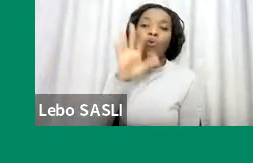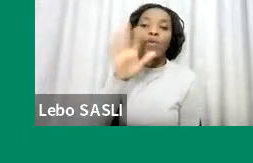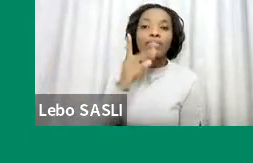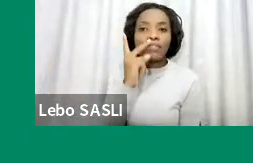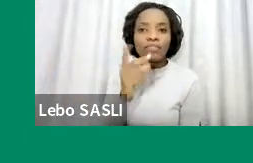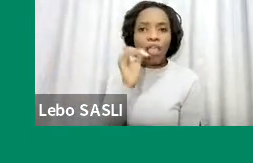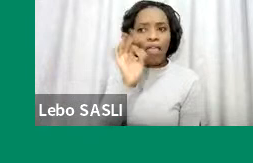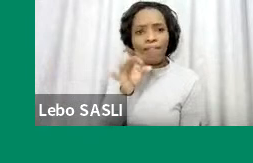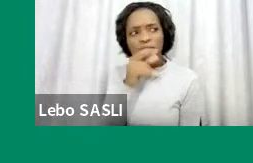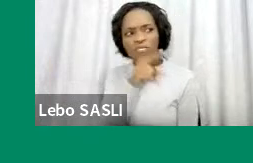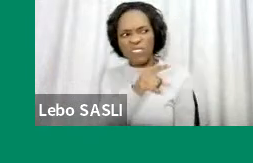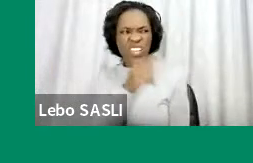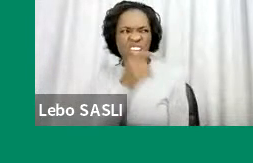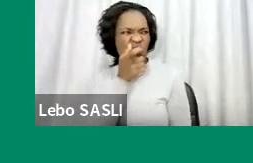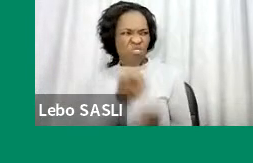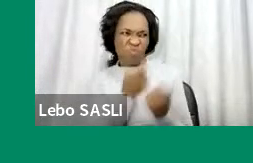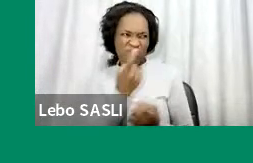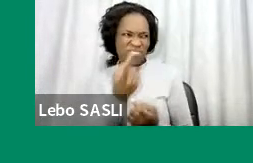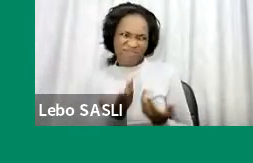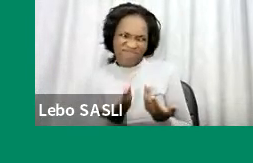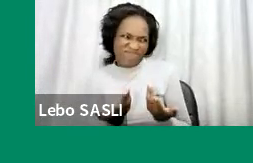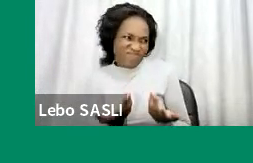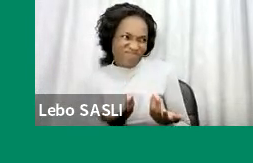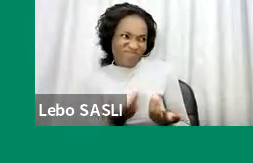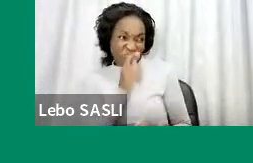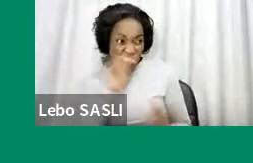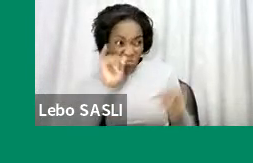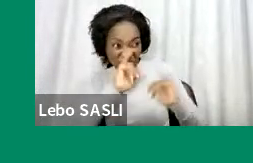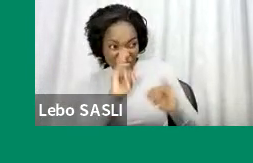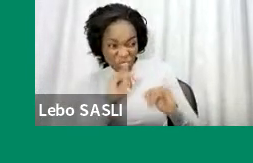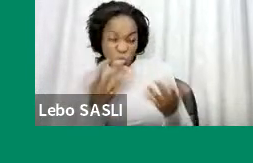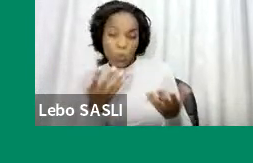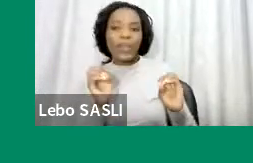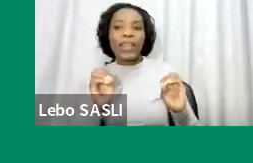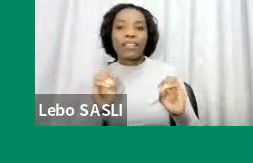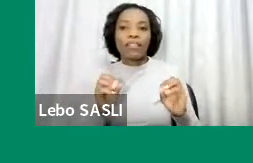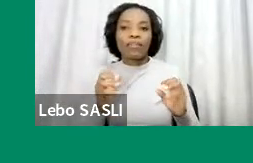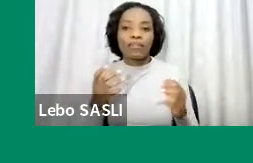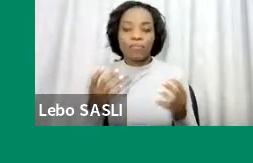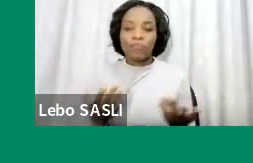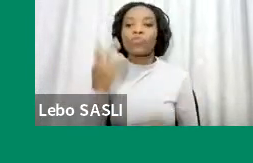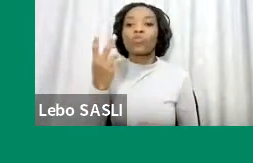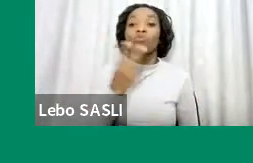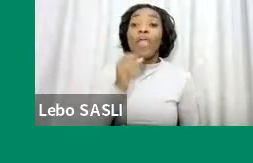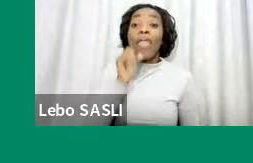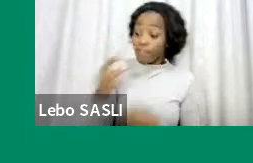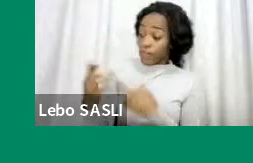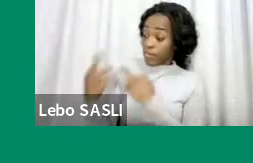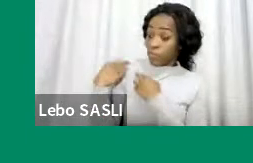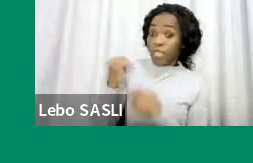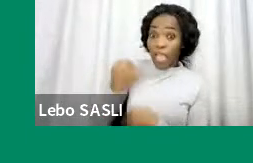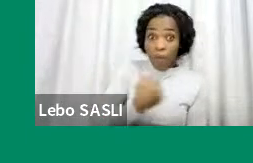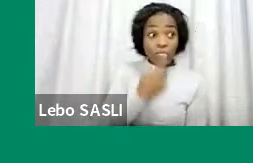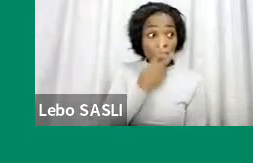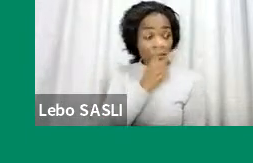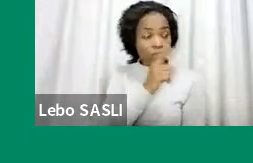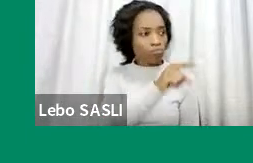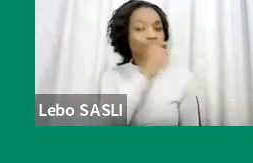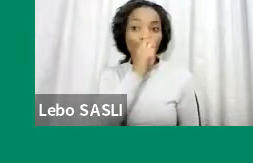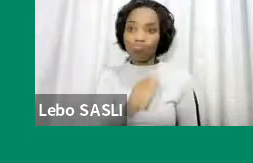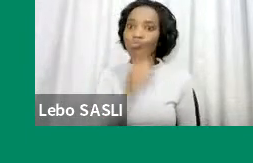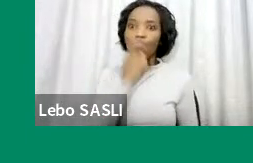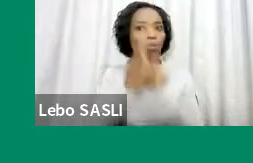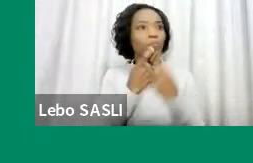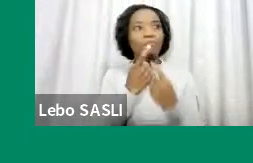is valid. If the complaints are found to be within the mandate, thus there is a service, procedural,